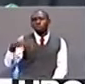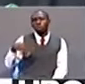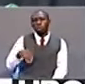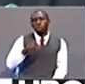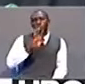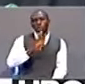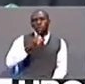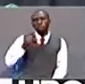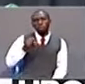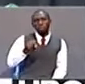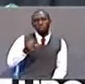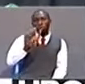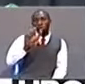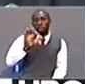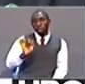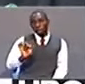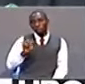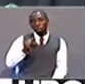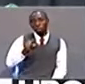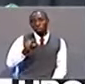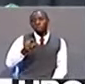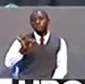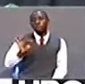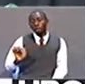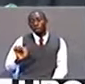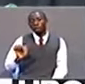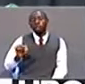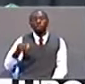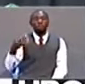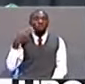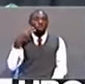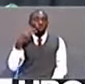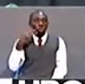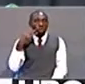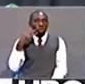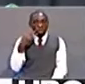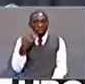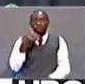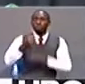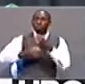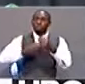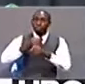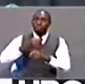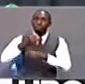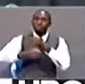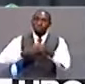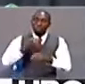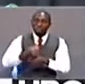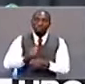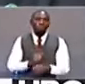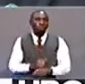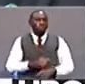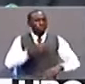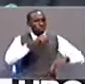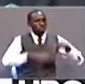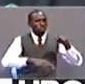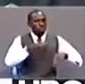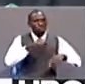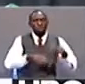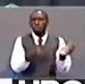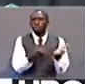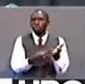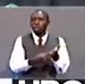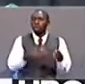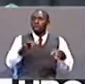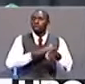US$48.5 million annually, and this will be paid to Ugandan employees. Participation of Ugandan